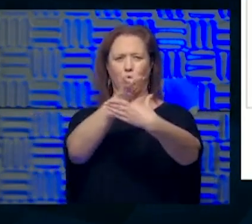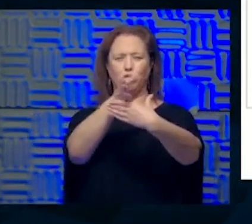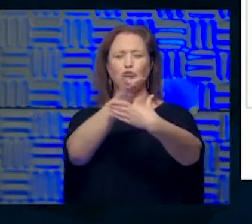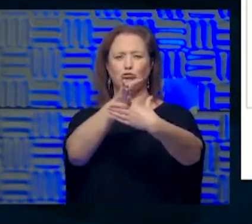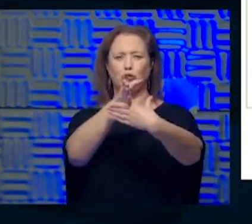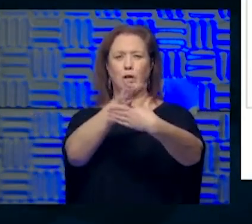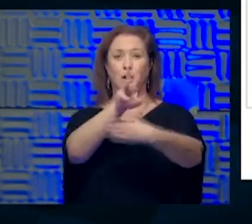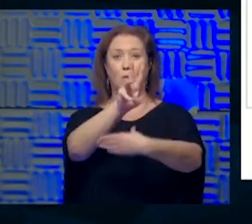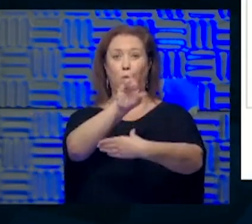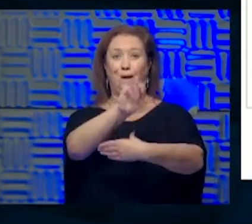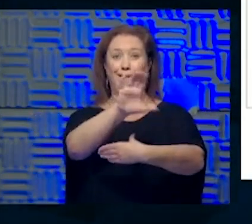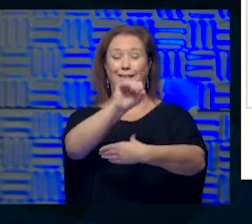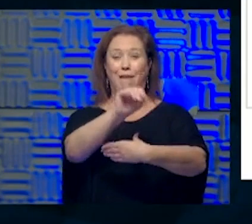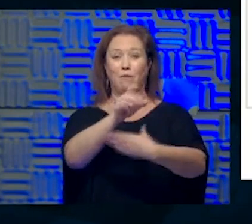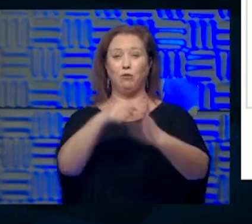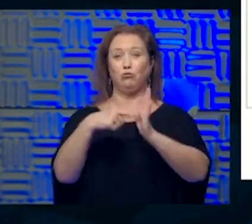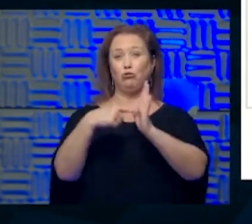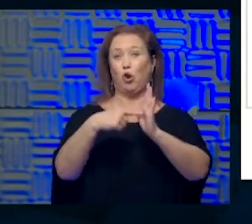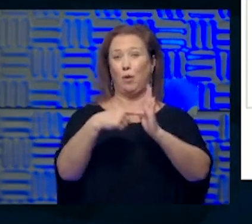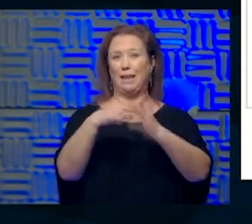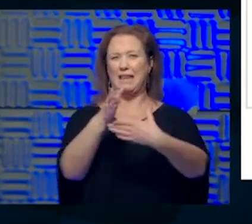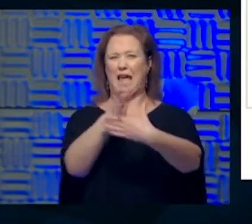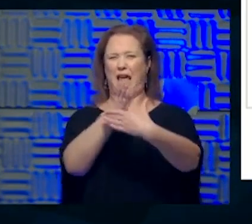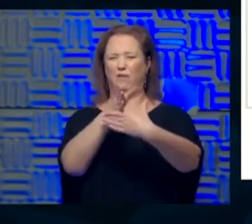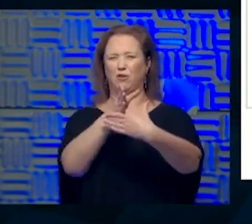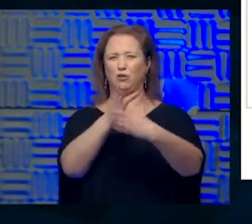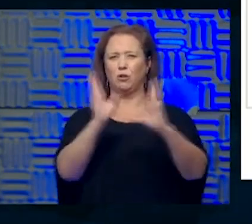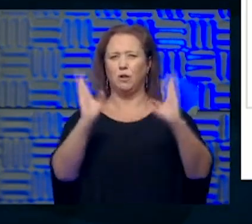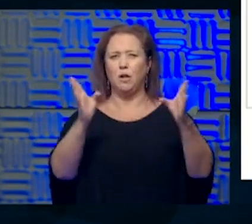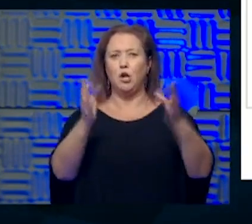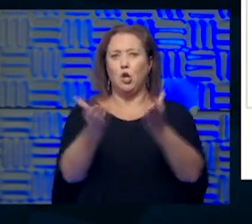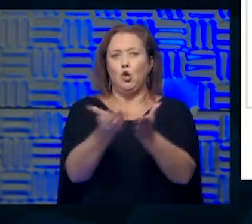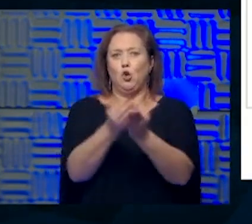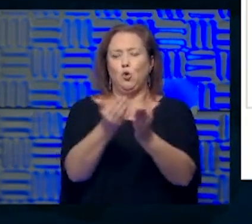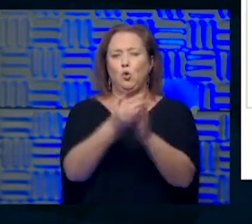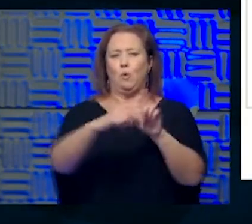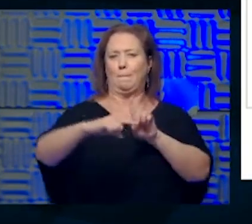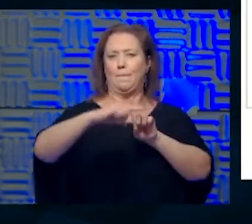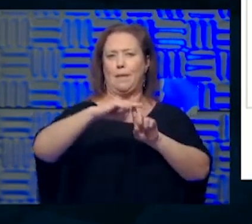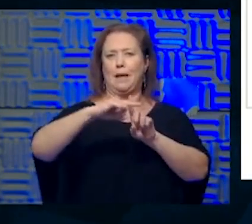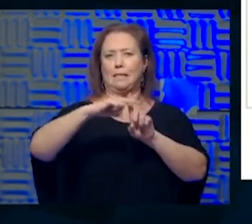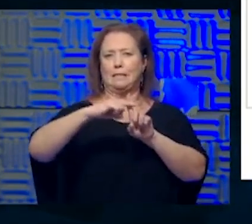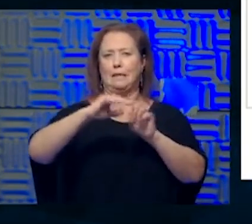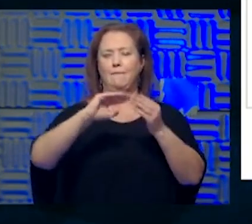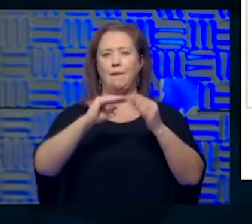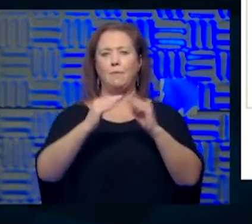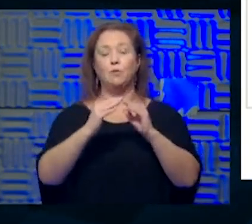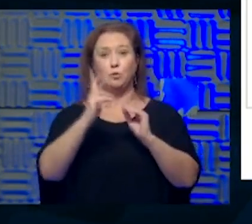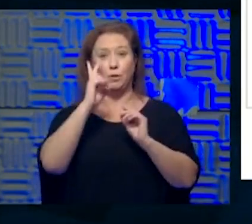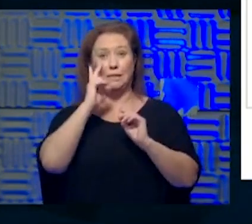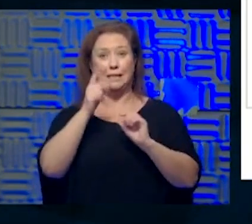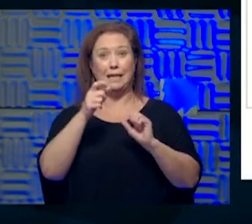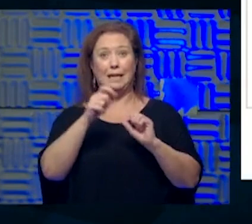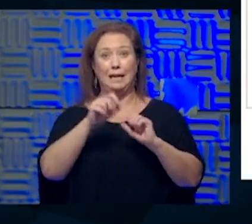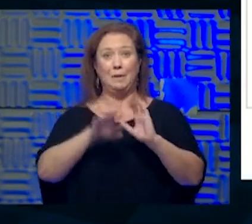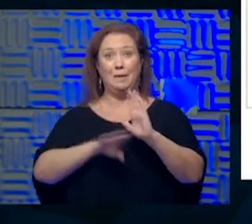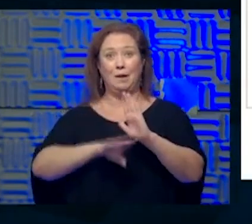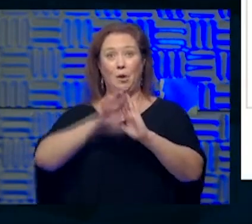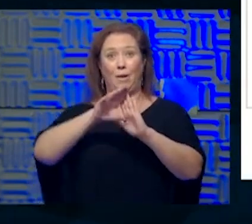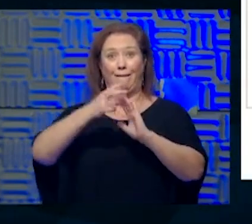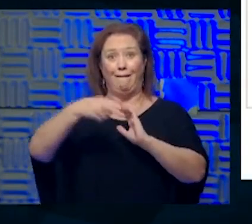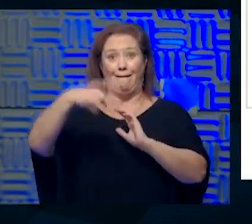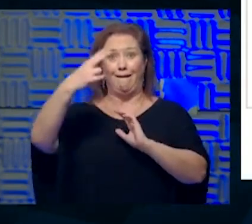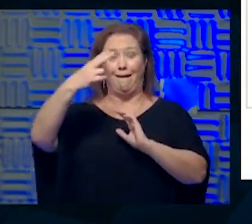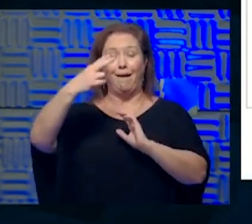is Wyandotte County showing our 14-day moving average of new positive cases. You can see we got pretty high there, but